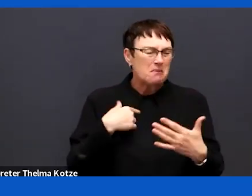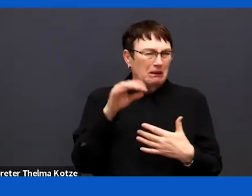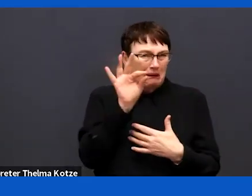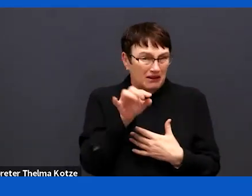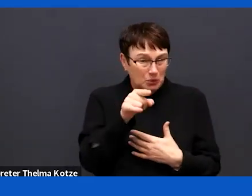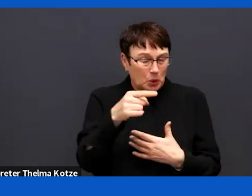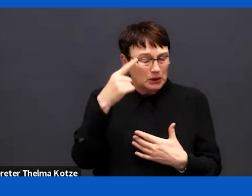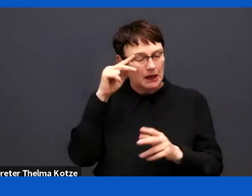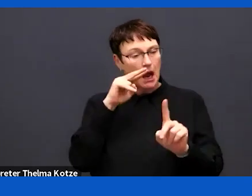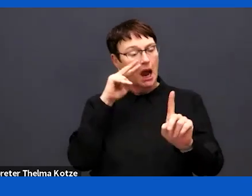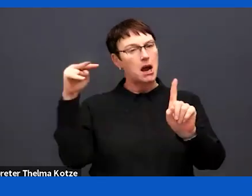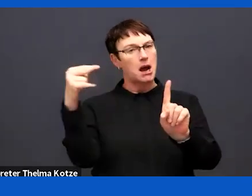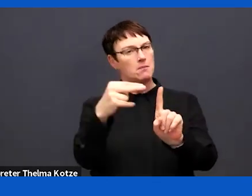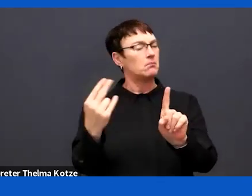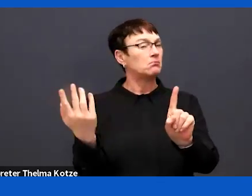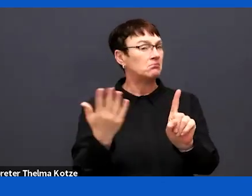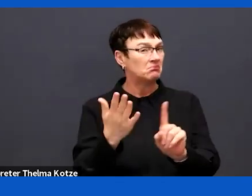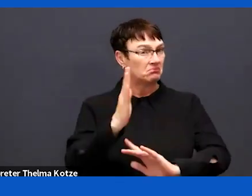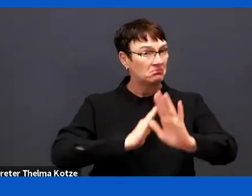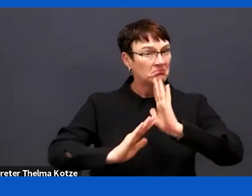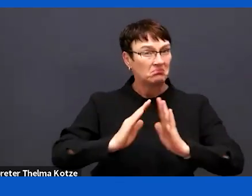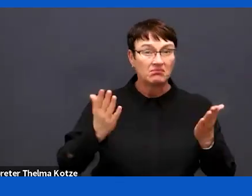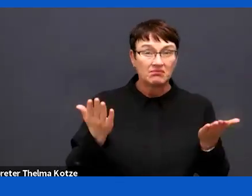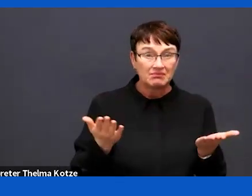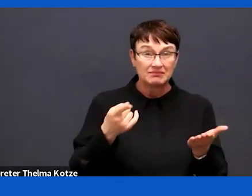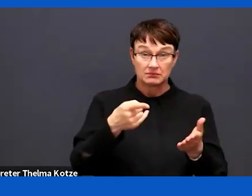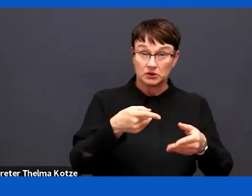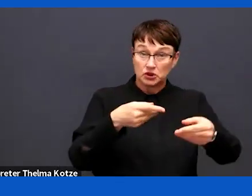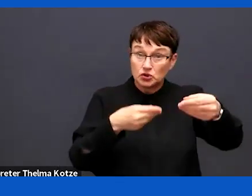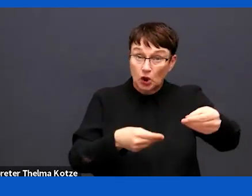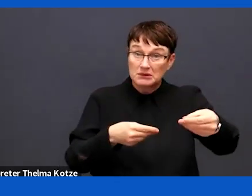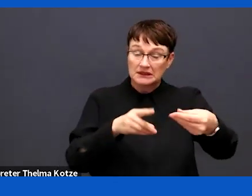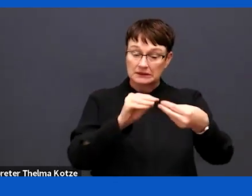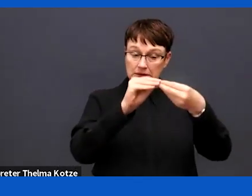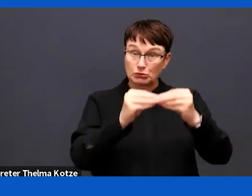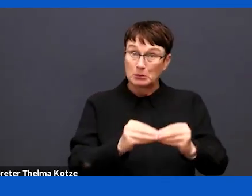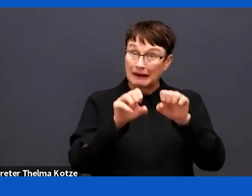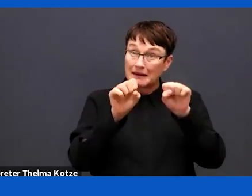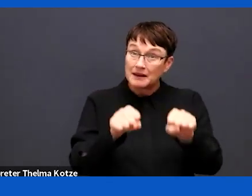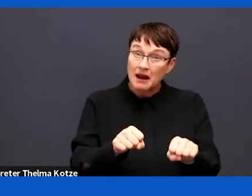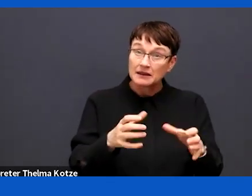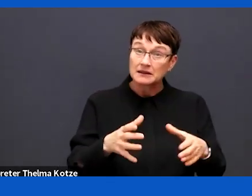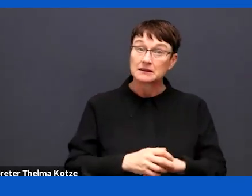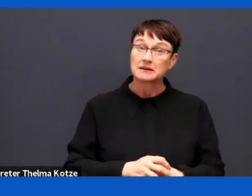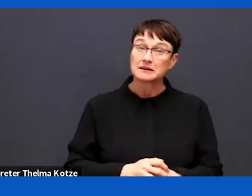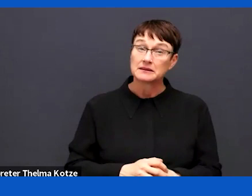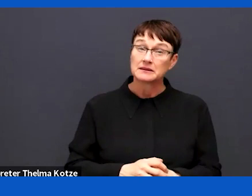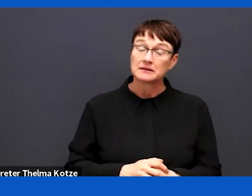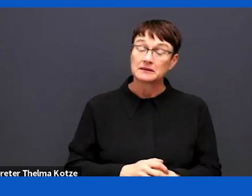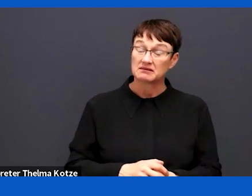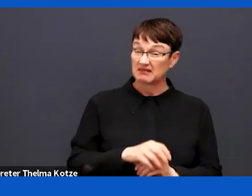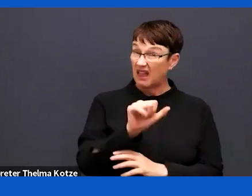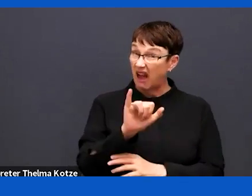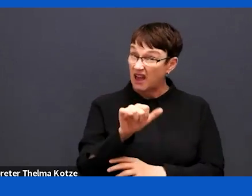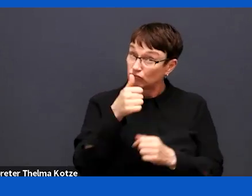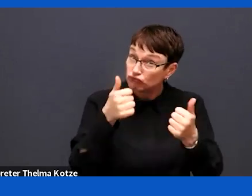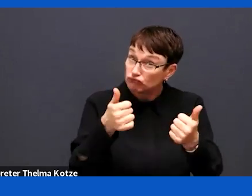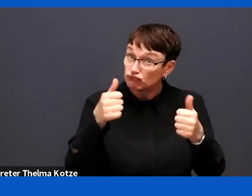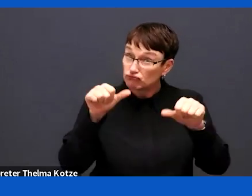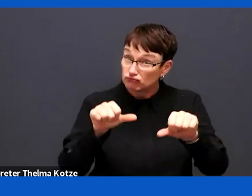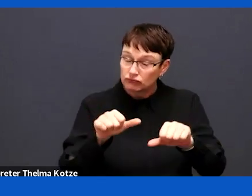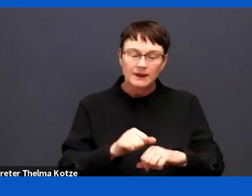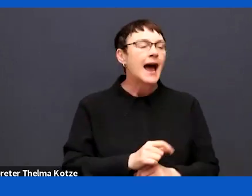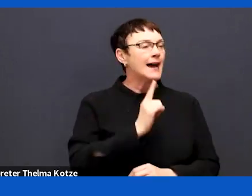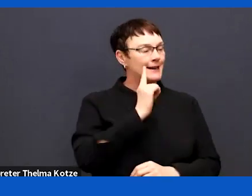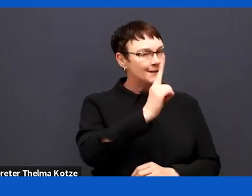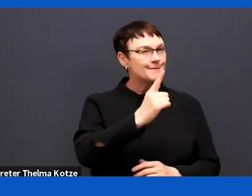view on this? Yeah, I think that AI presents us with a very typical human problem, which is how to